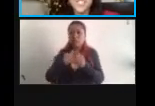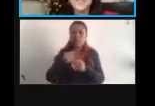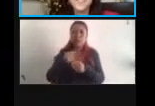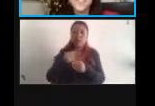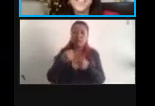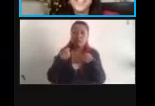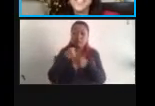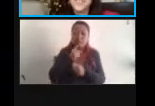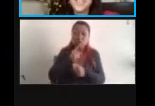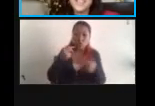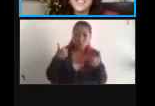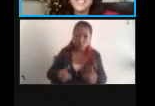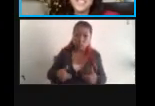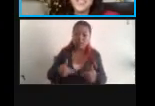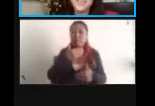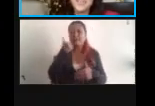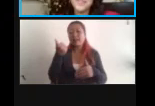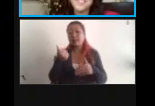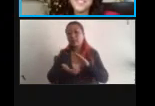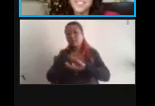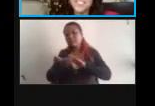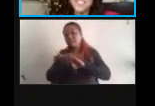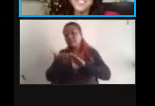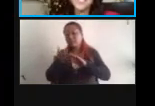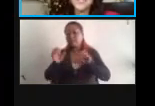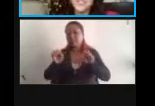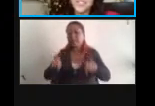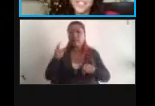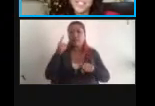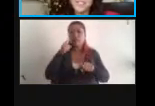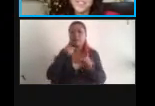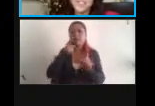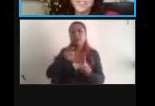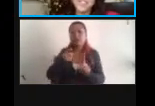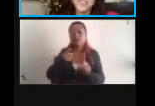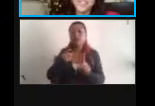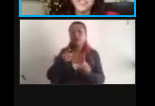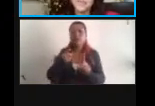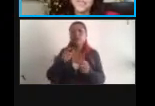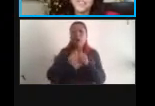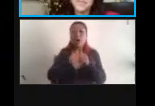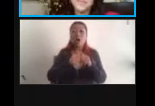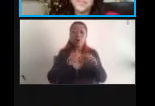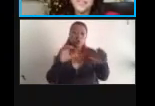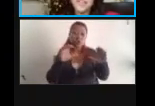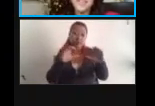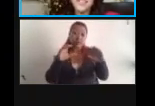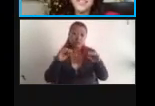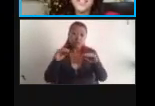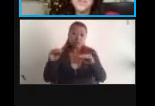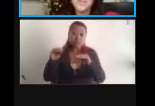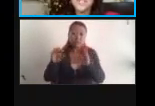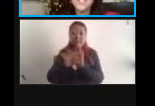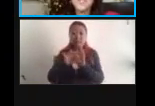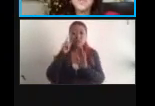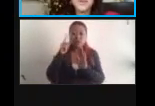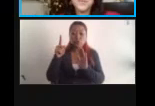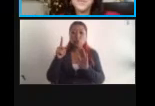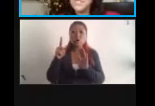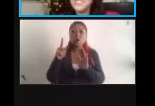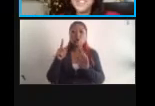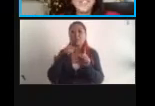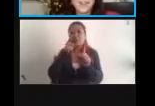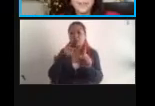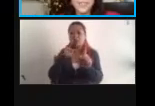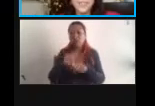for the mission. And so that is done through selection and certification of astronauts for a given mission. And then in the operations